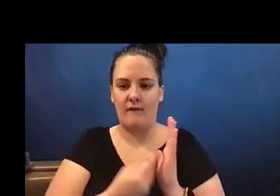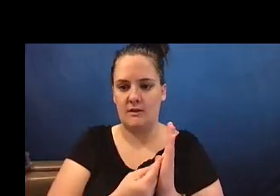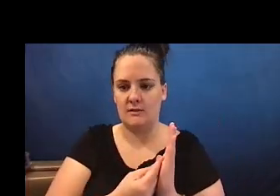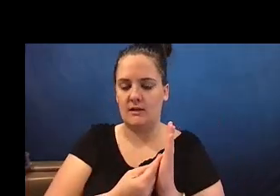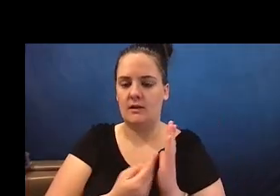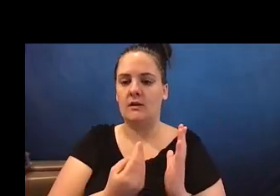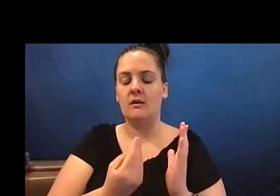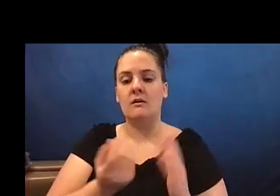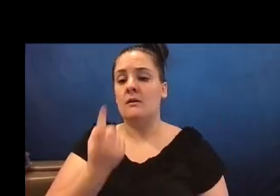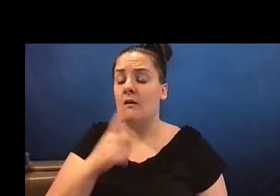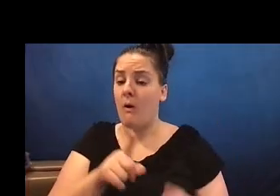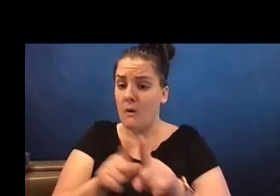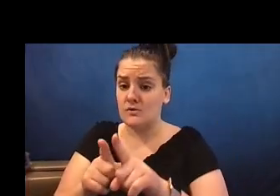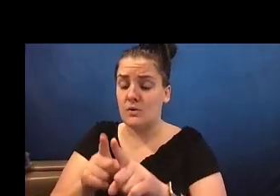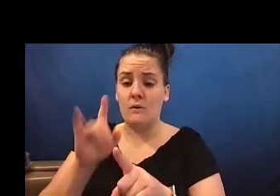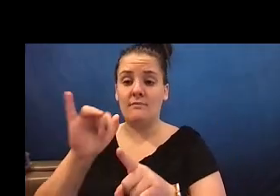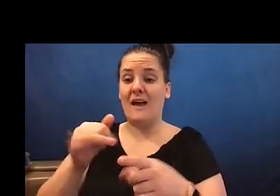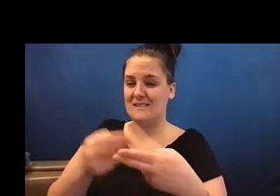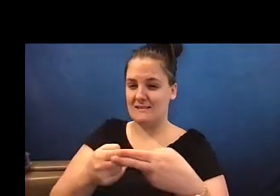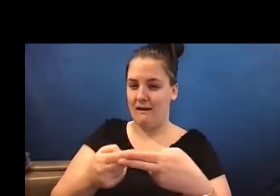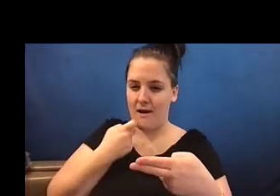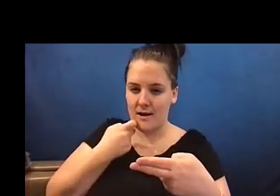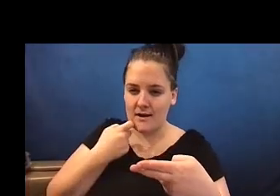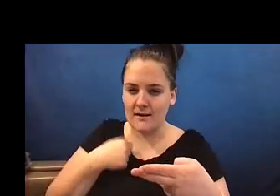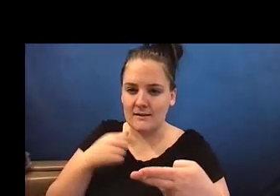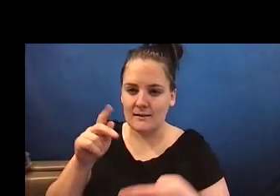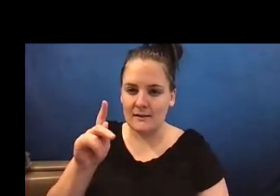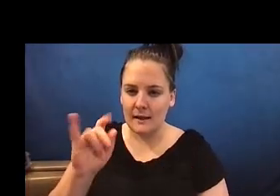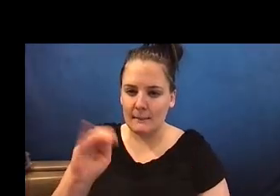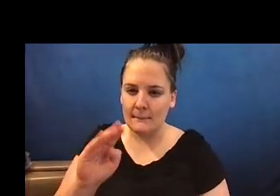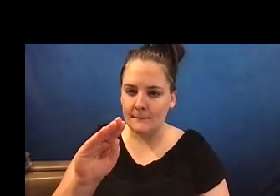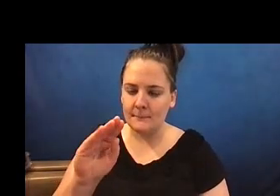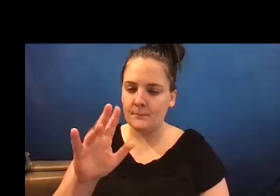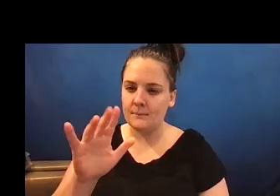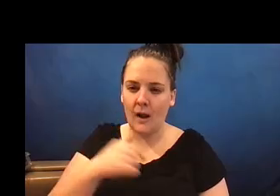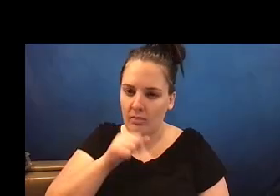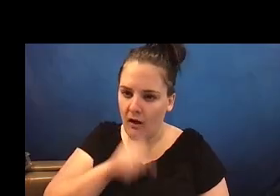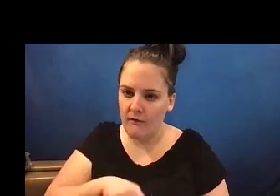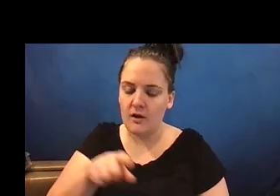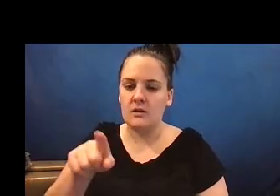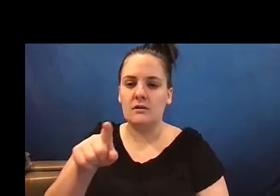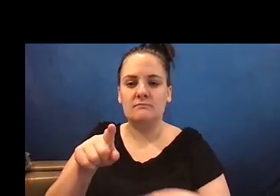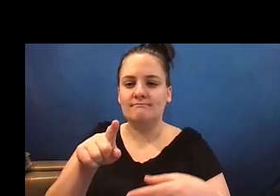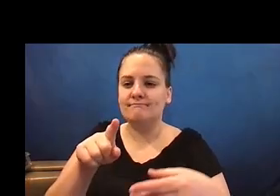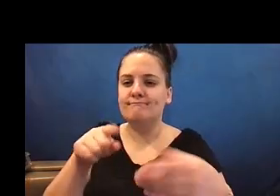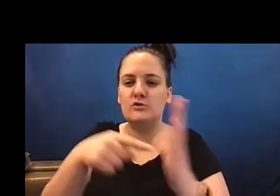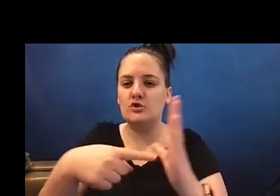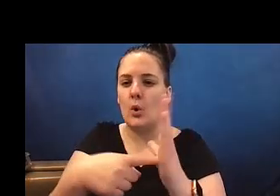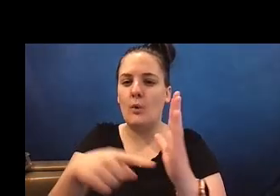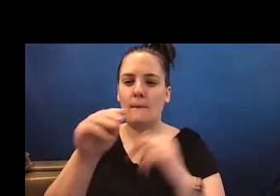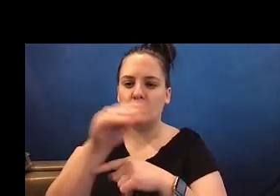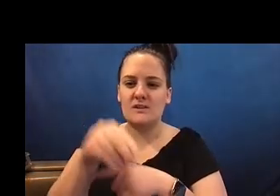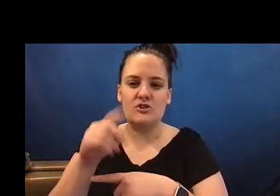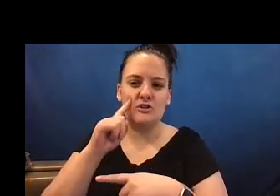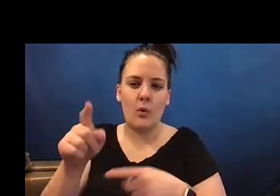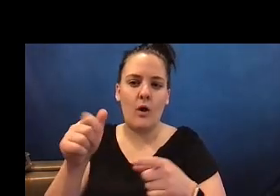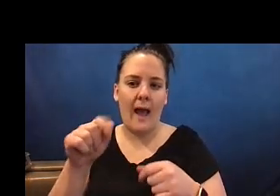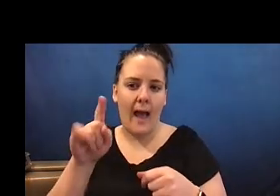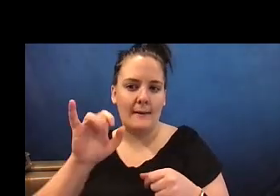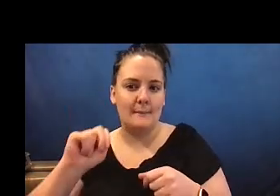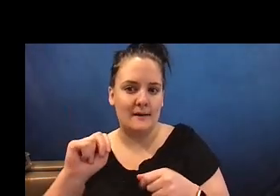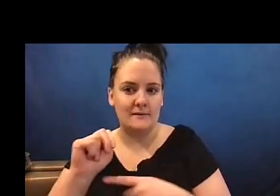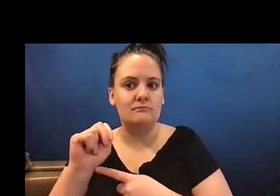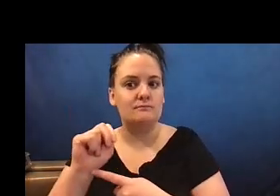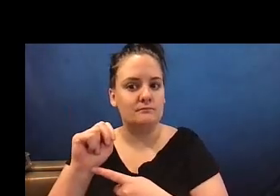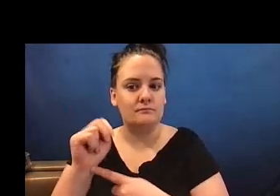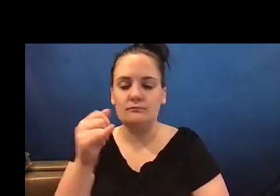But also, I love that slide that you had, Kim, that showed the percentage on administration. When I look at,